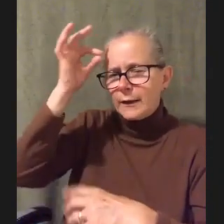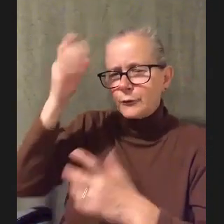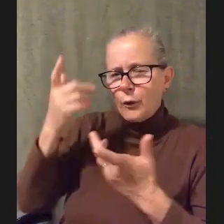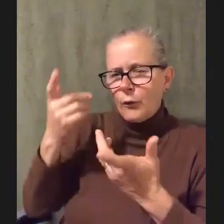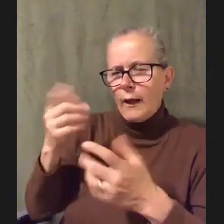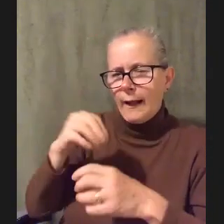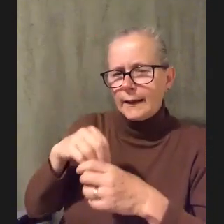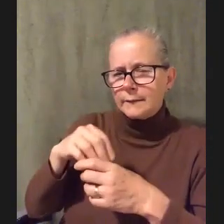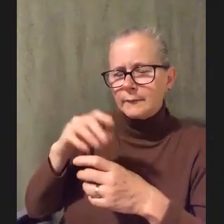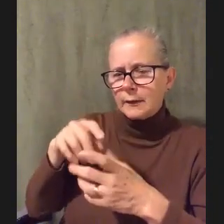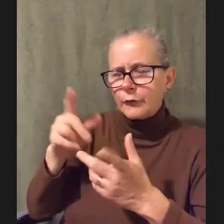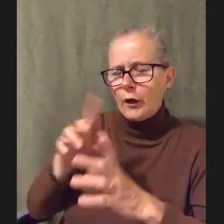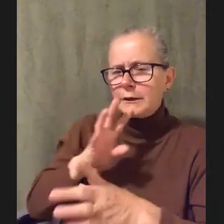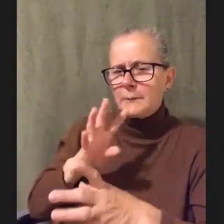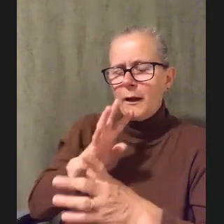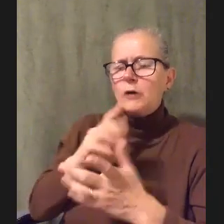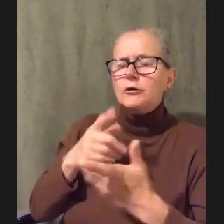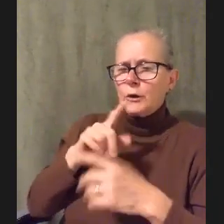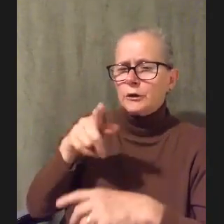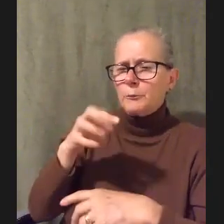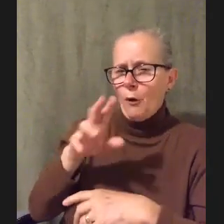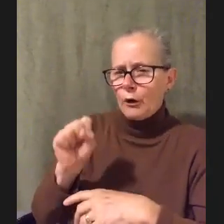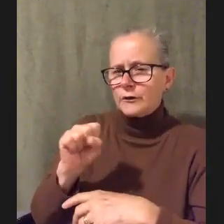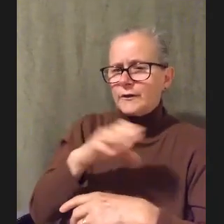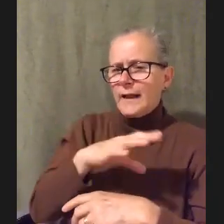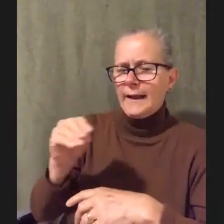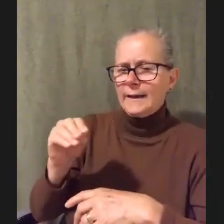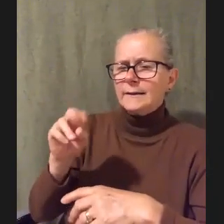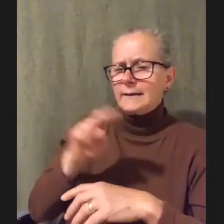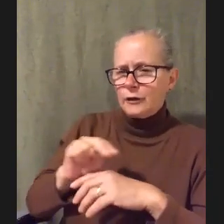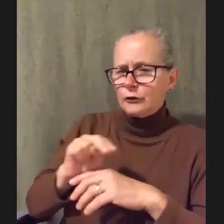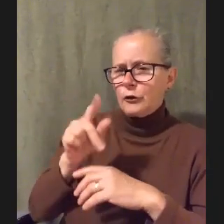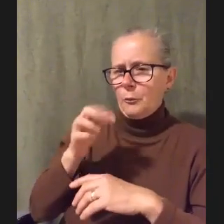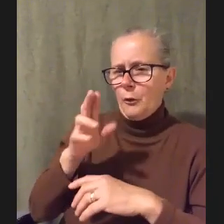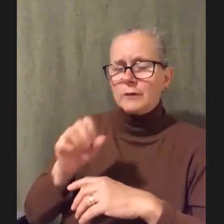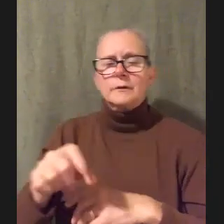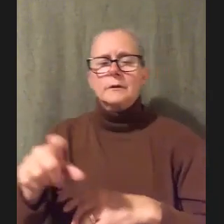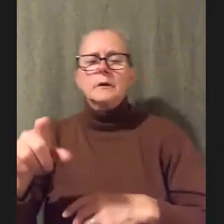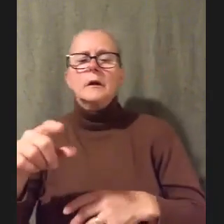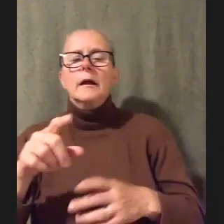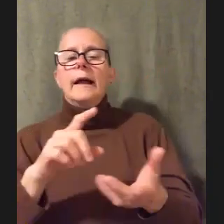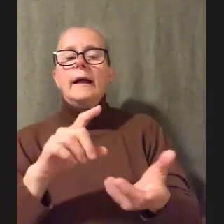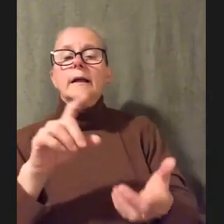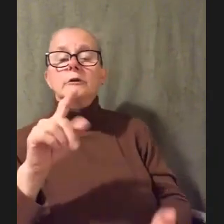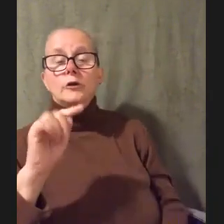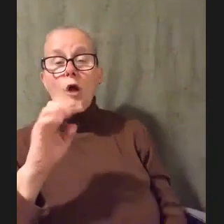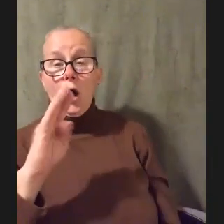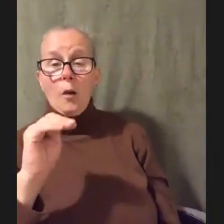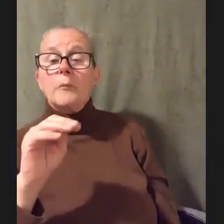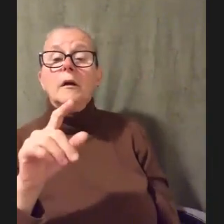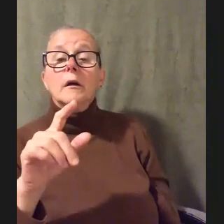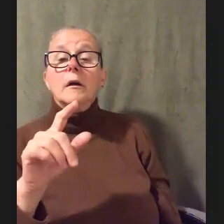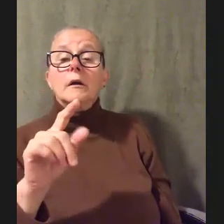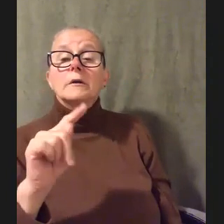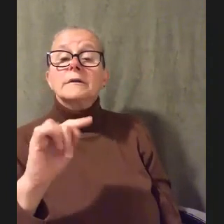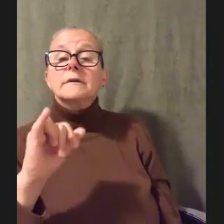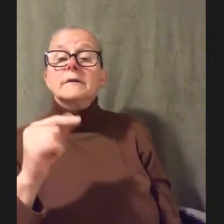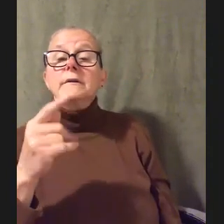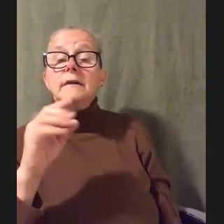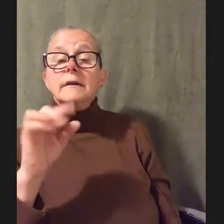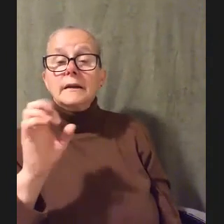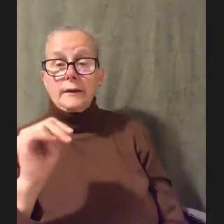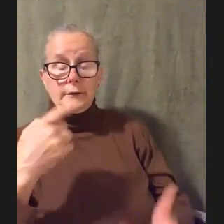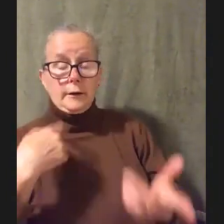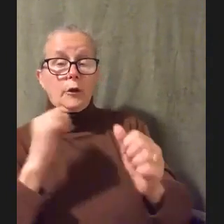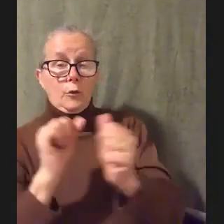national forests, trailheads, etc. Yeah, we actually are in communication pretty consistently with the Forest Service,